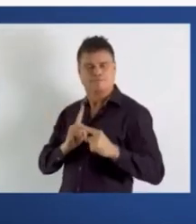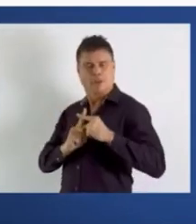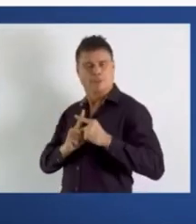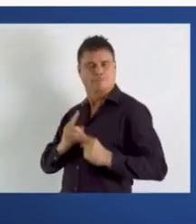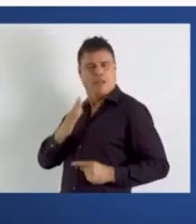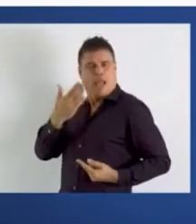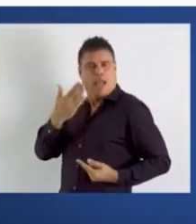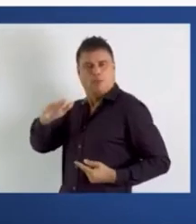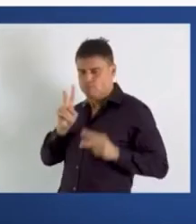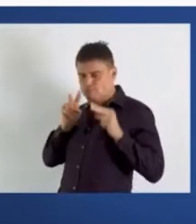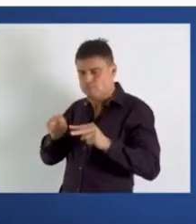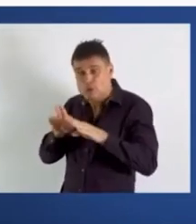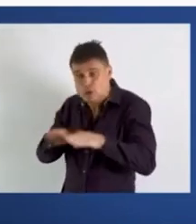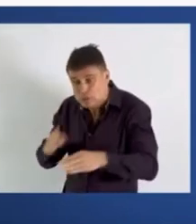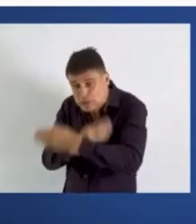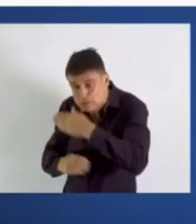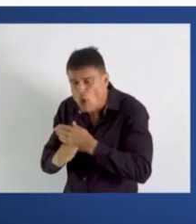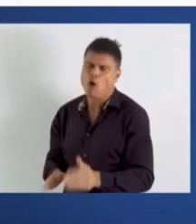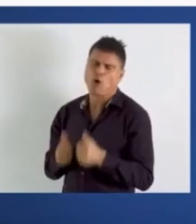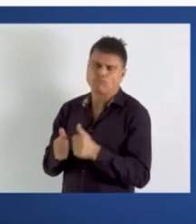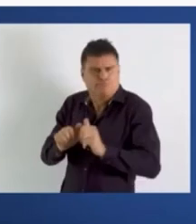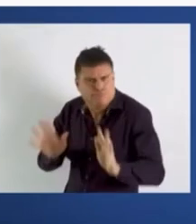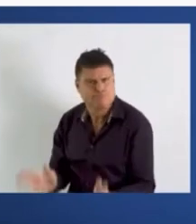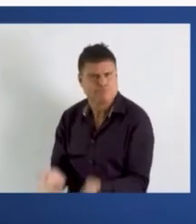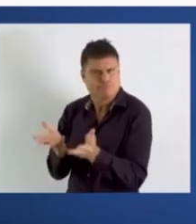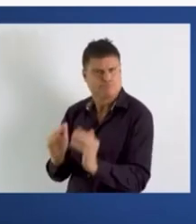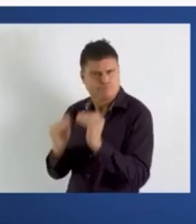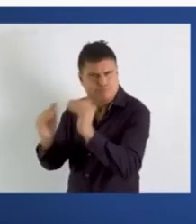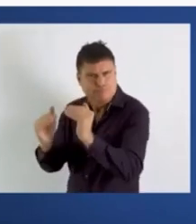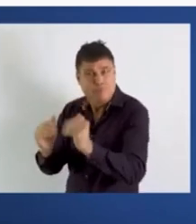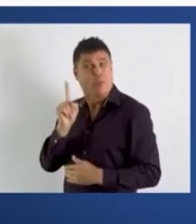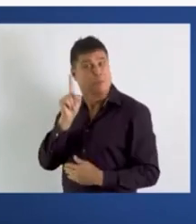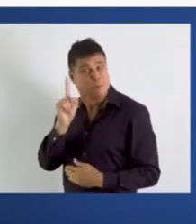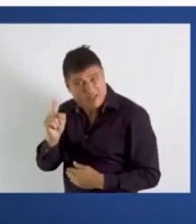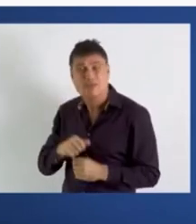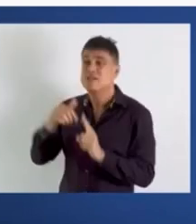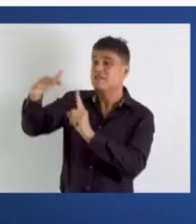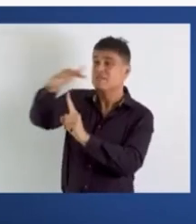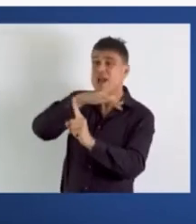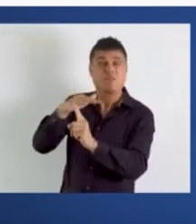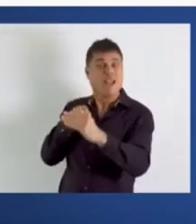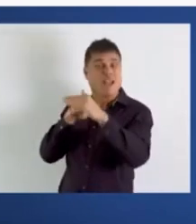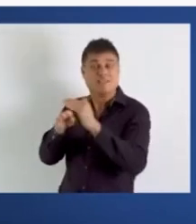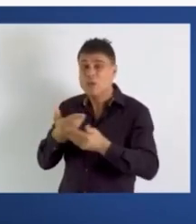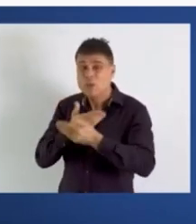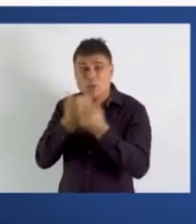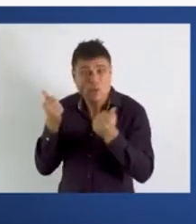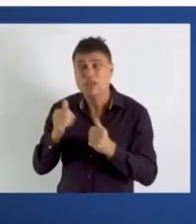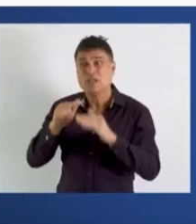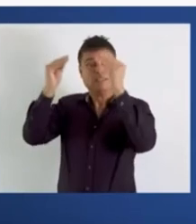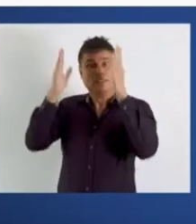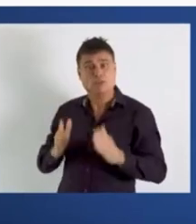attitudes vis-à-vis children with disabilities. On the other hand, in an unaccommodating environment, teachers might